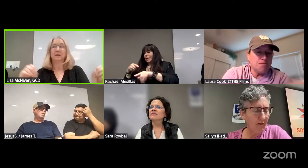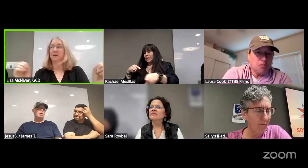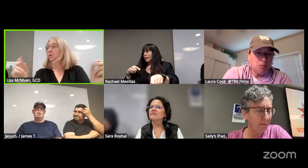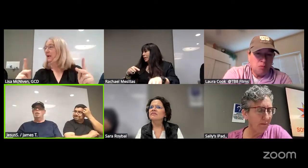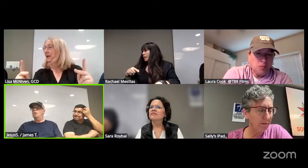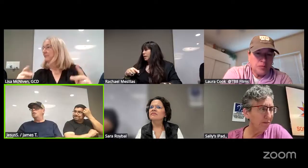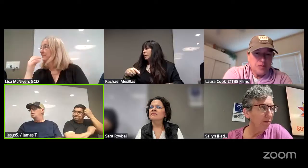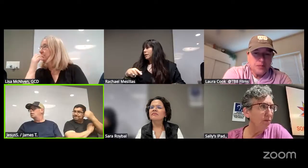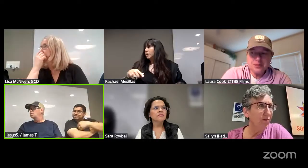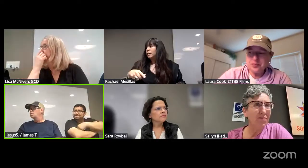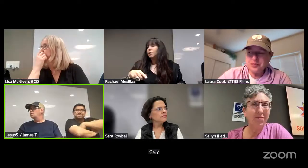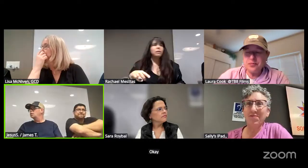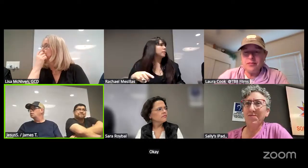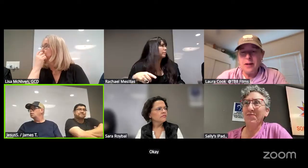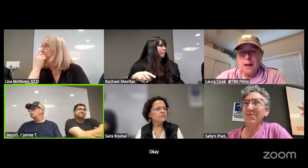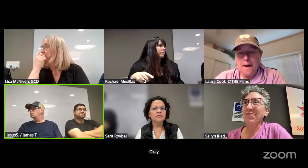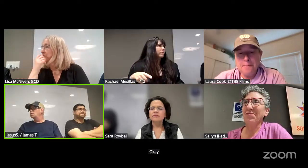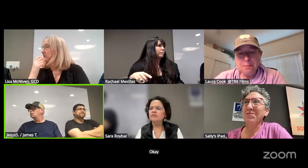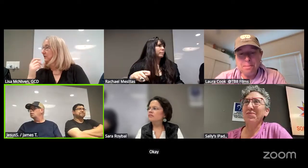Okay.